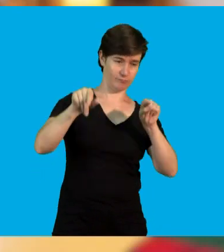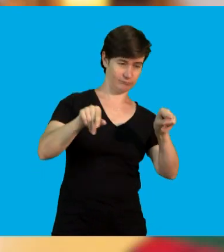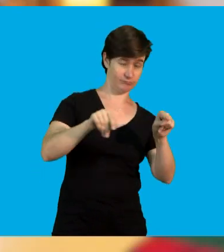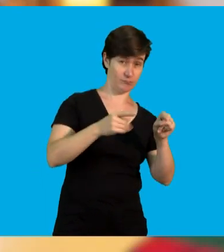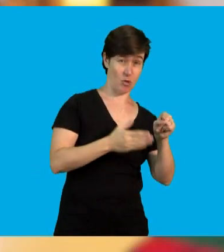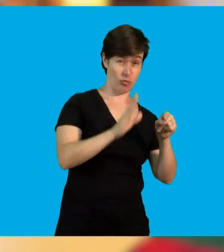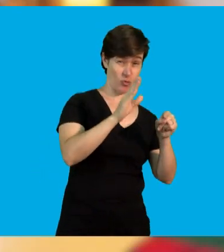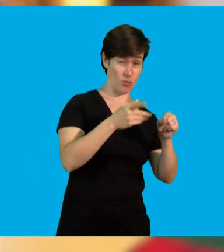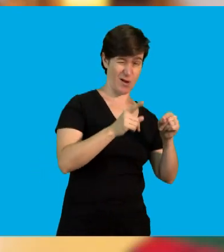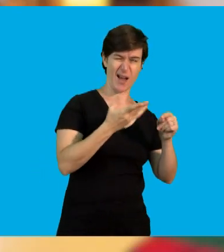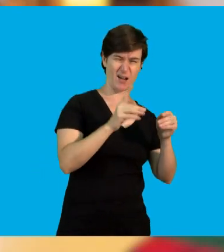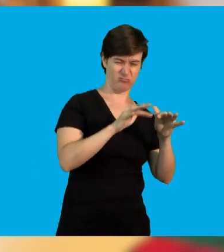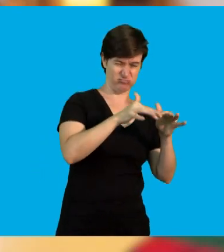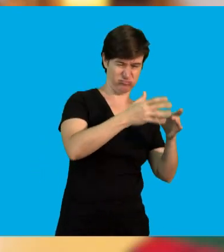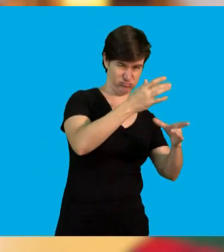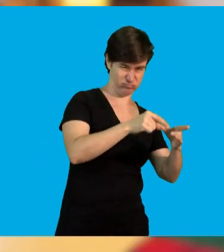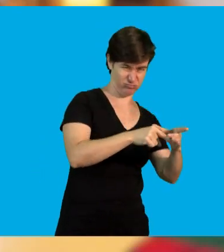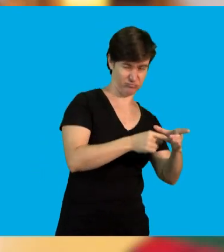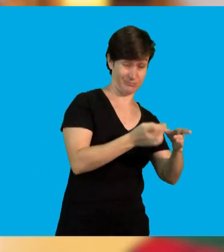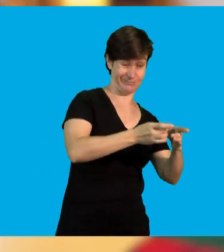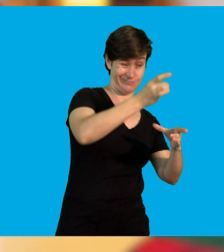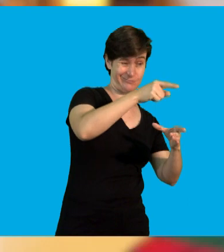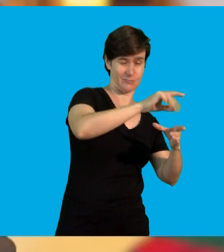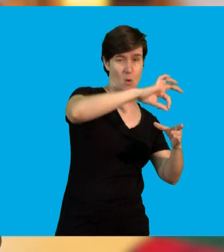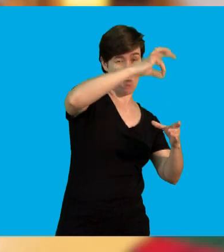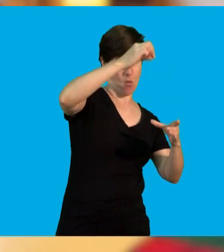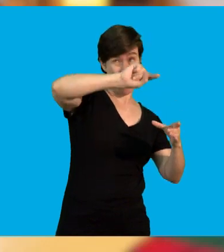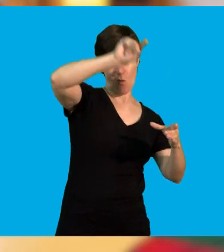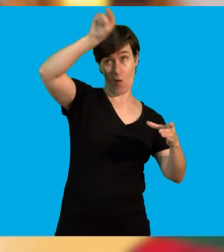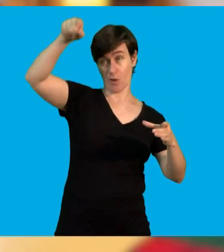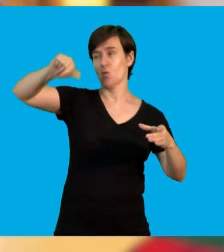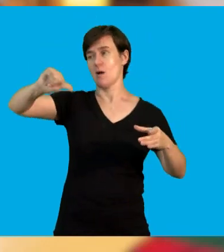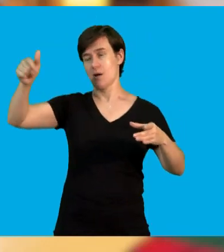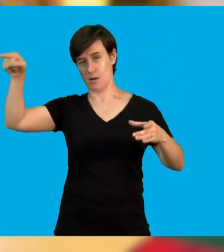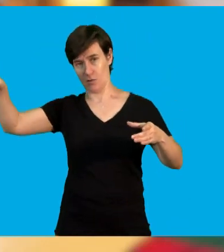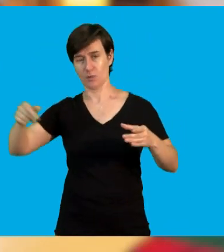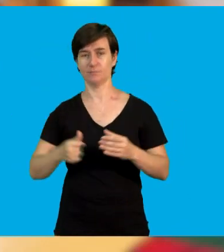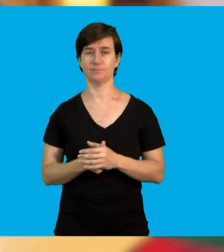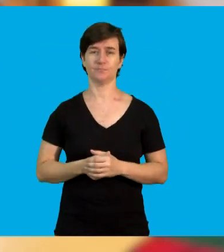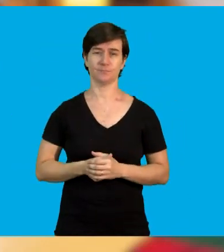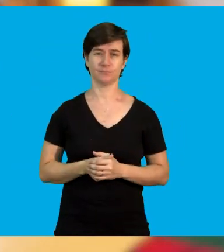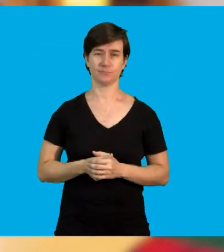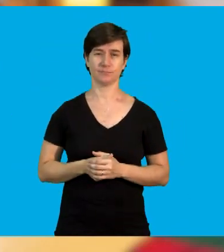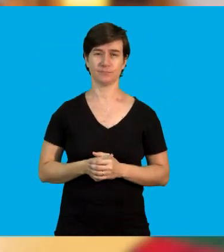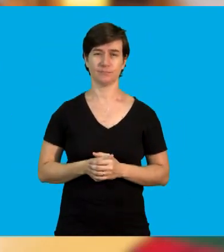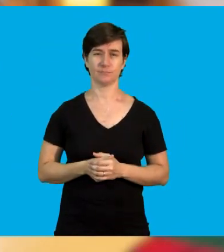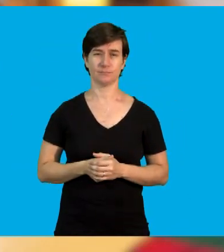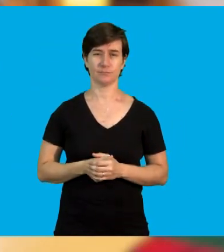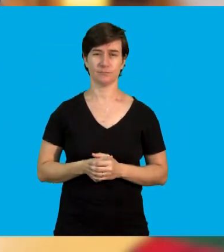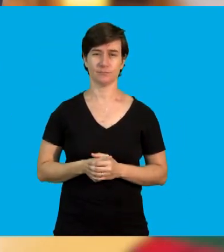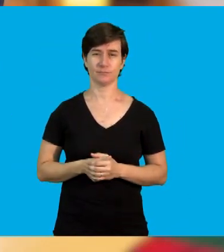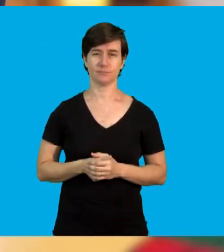one electrode through the wire, through the external circuit to the other electrode.